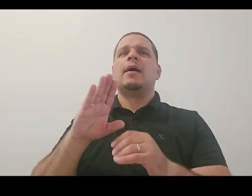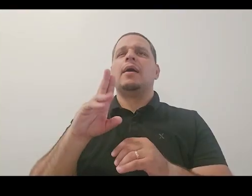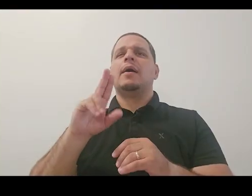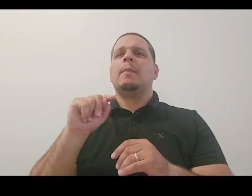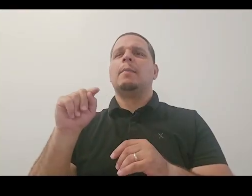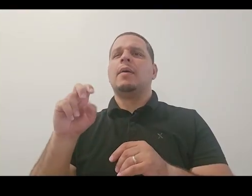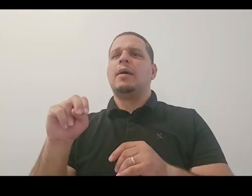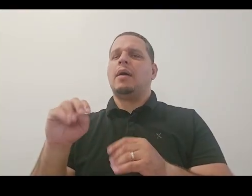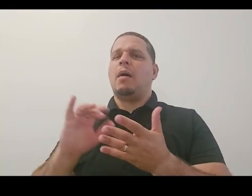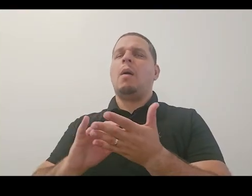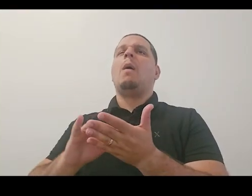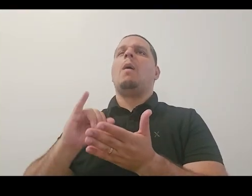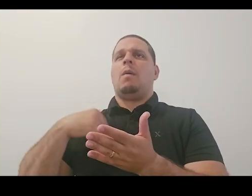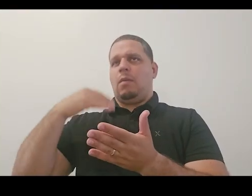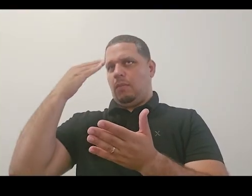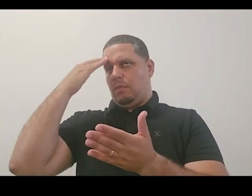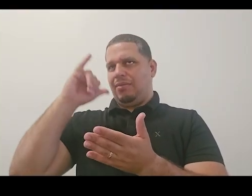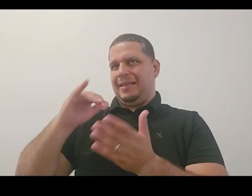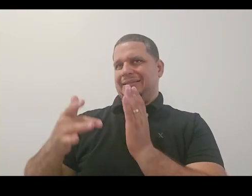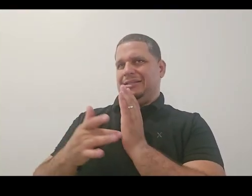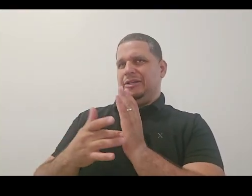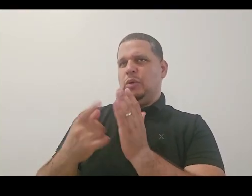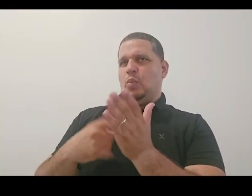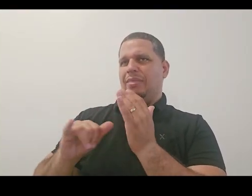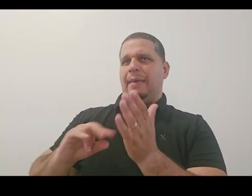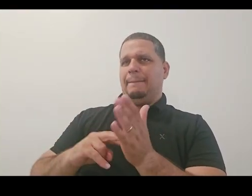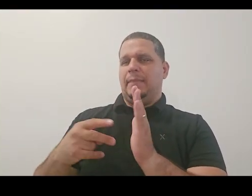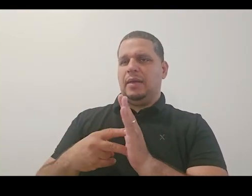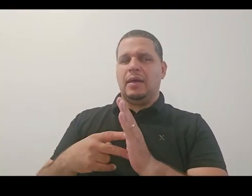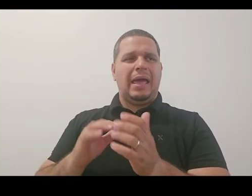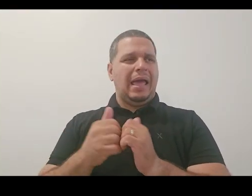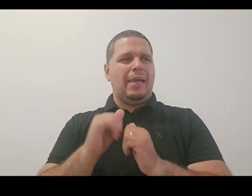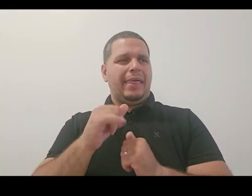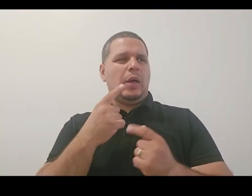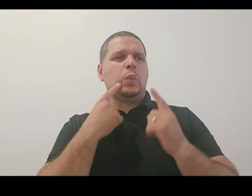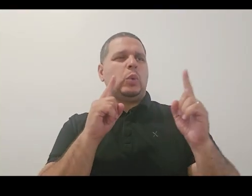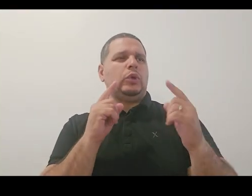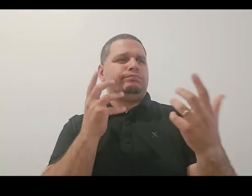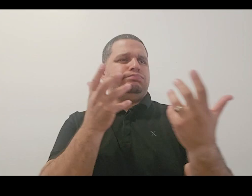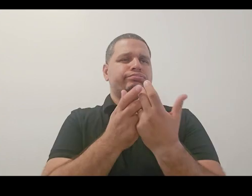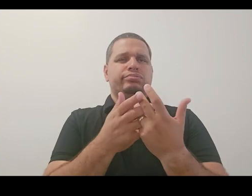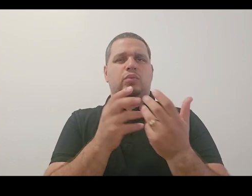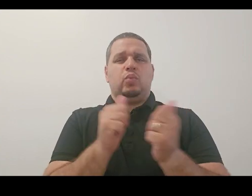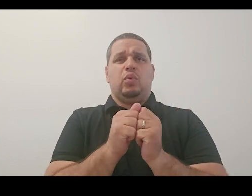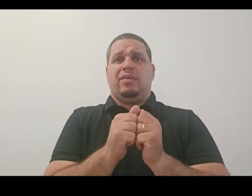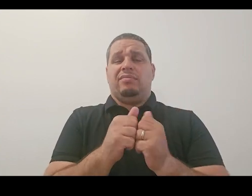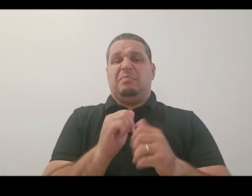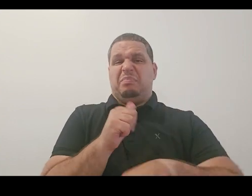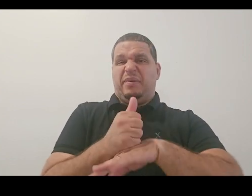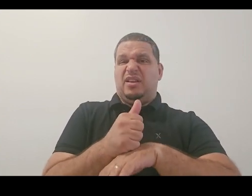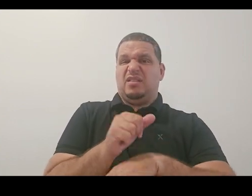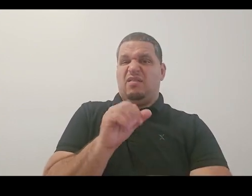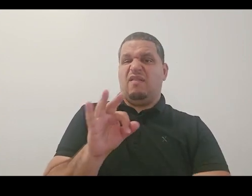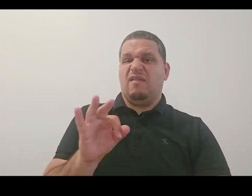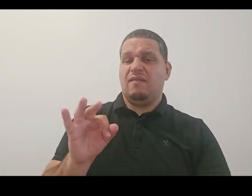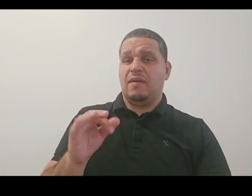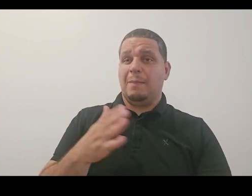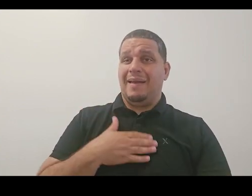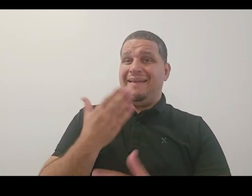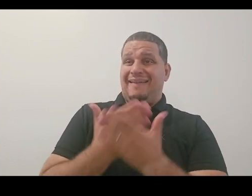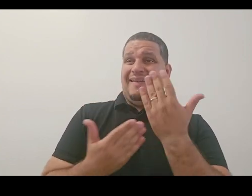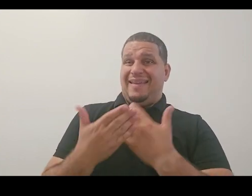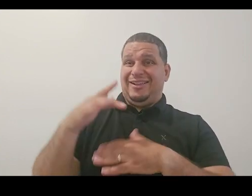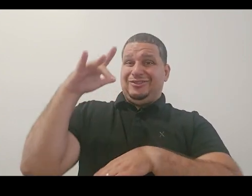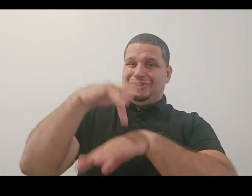how do I know what this piece of technology is, how it works just based off of getting my hands